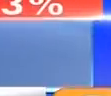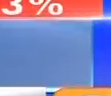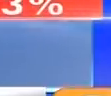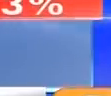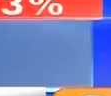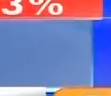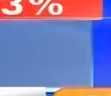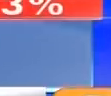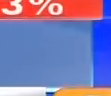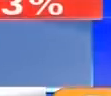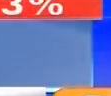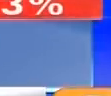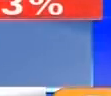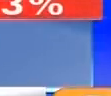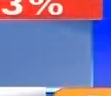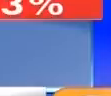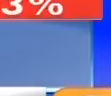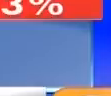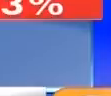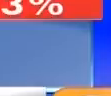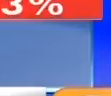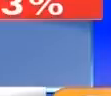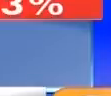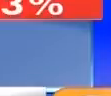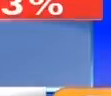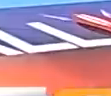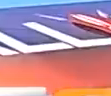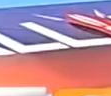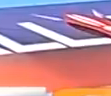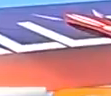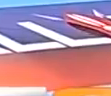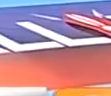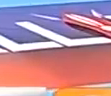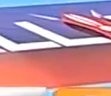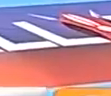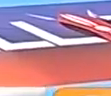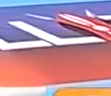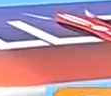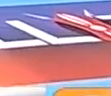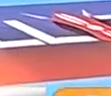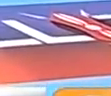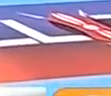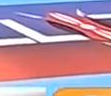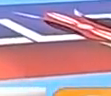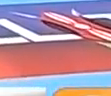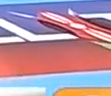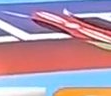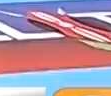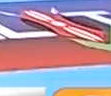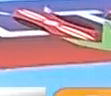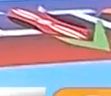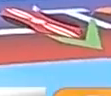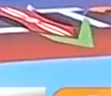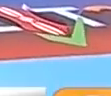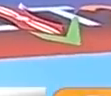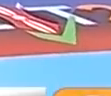future sometime. Maybe you too. Oh, yeah. I might even retire from politics. Oh, please. You're just warming up. Imagine.